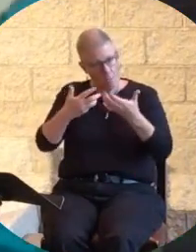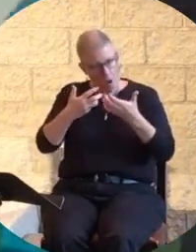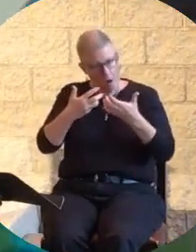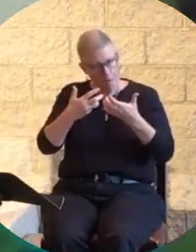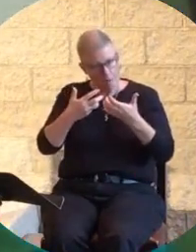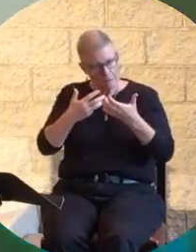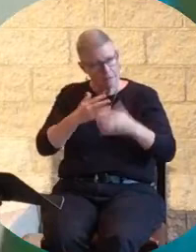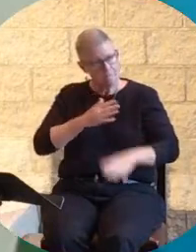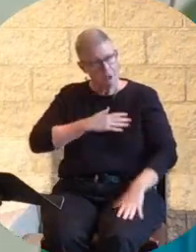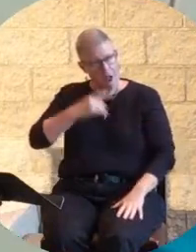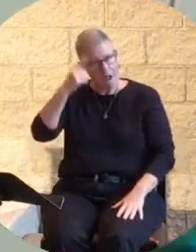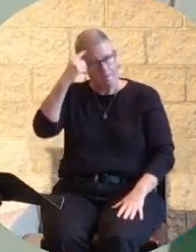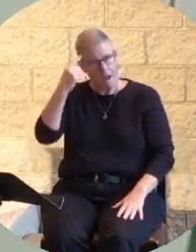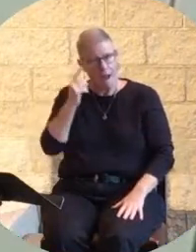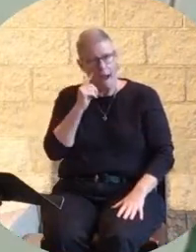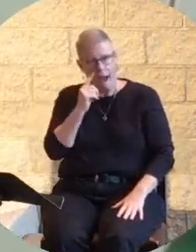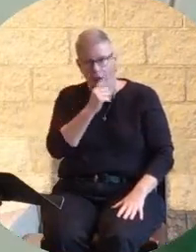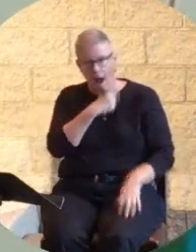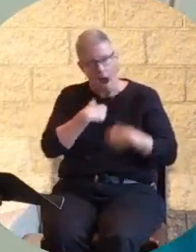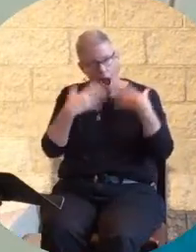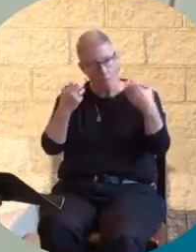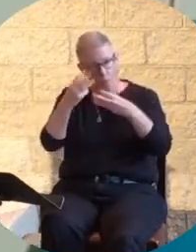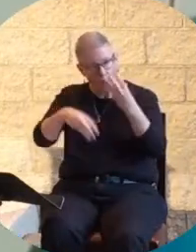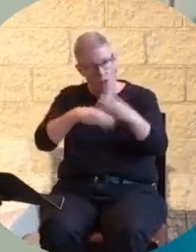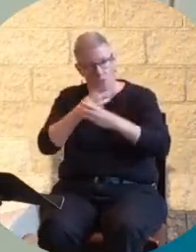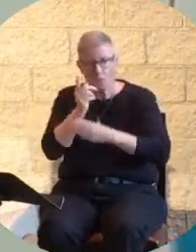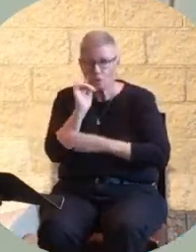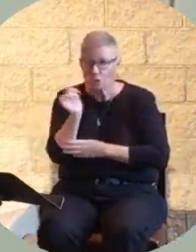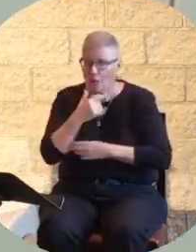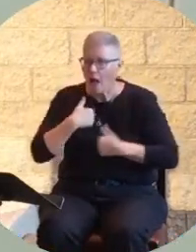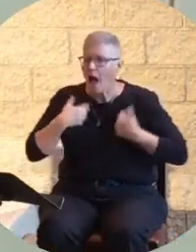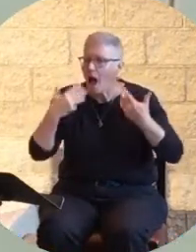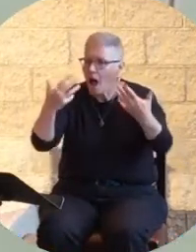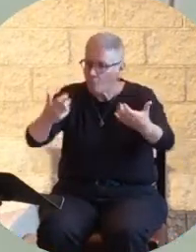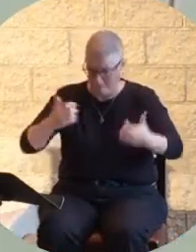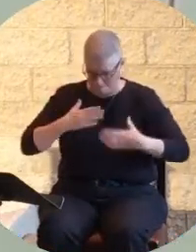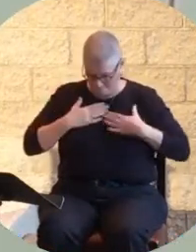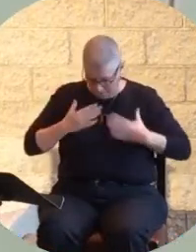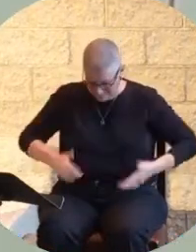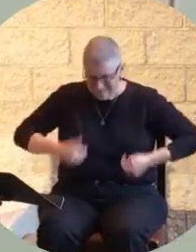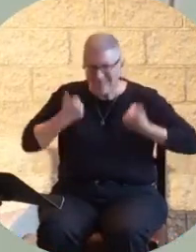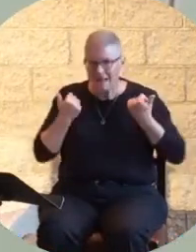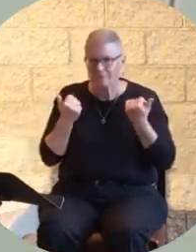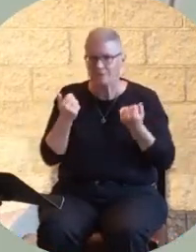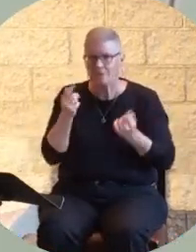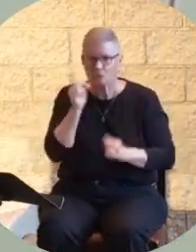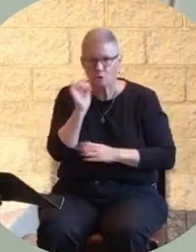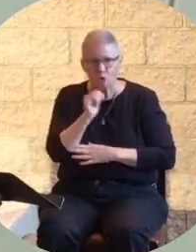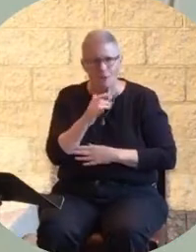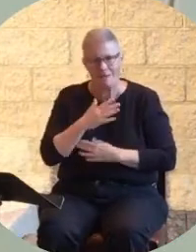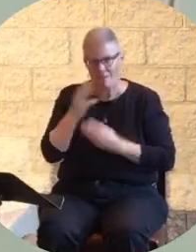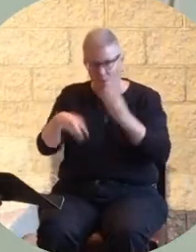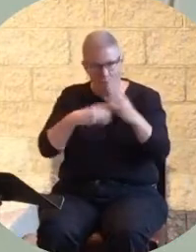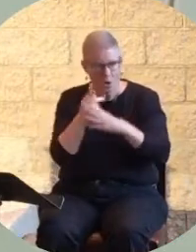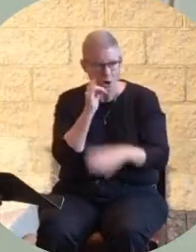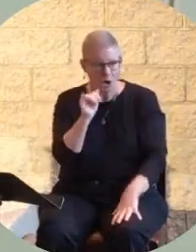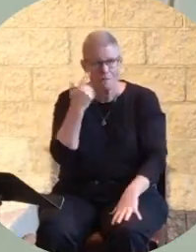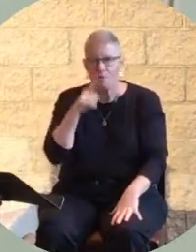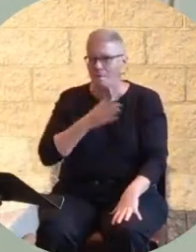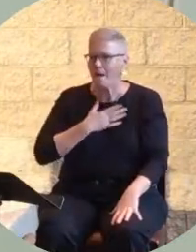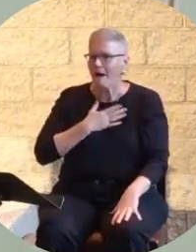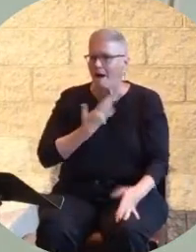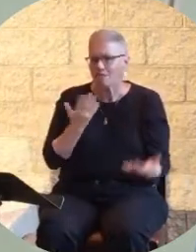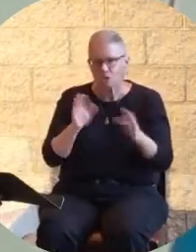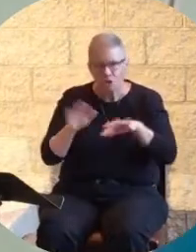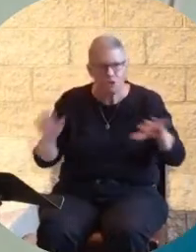the world to look like, what I want my life to look like, what I want the world to be for my grandchildren and for